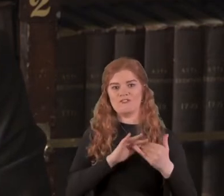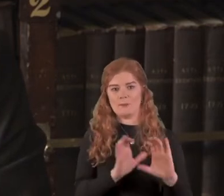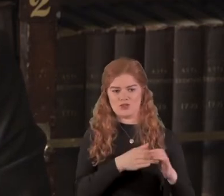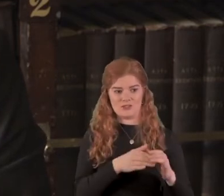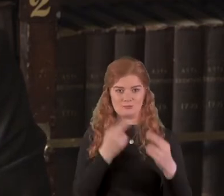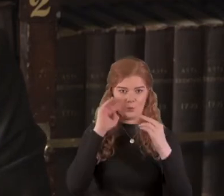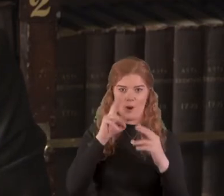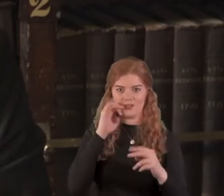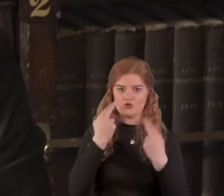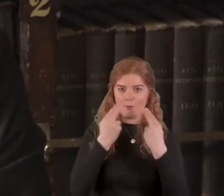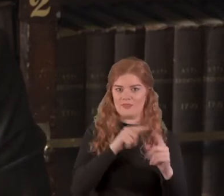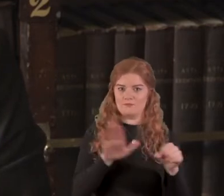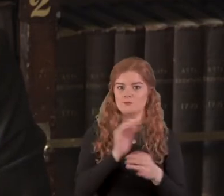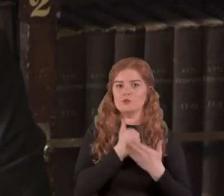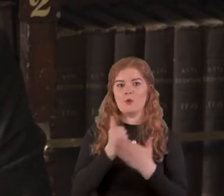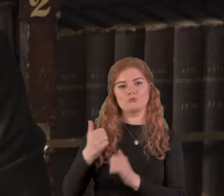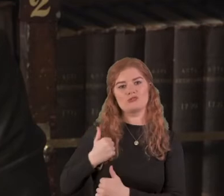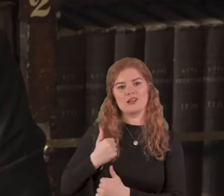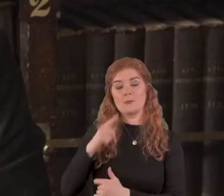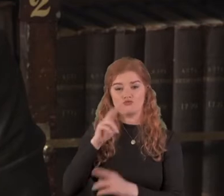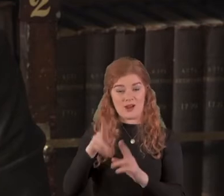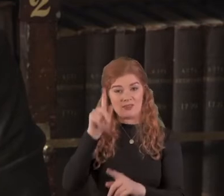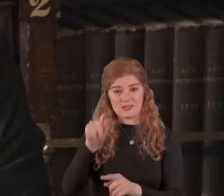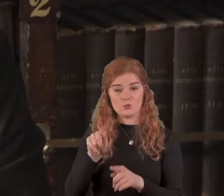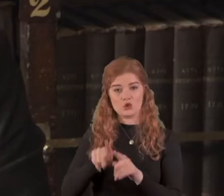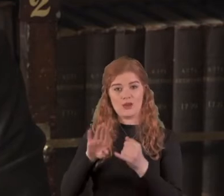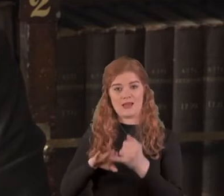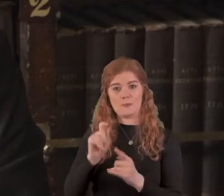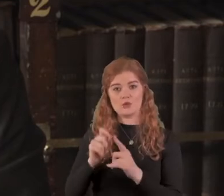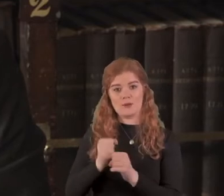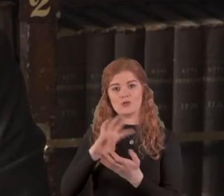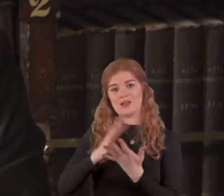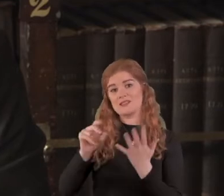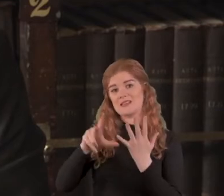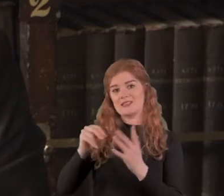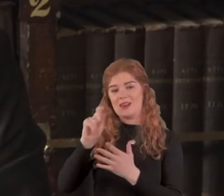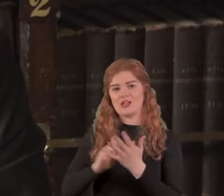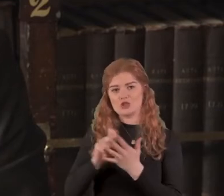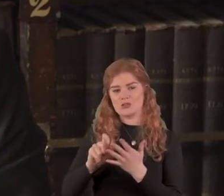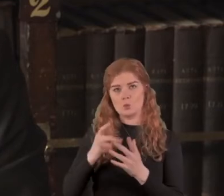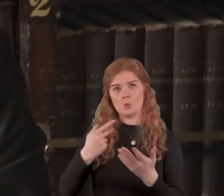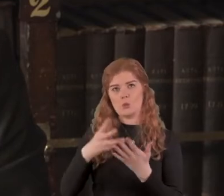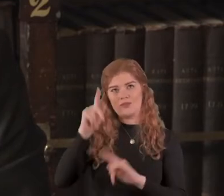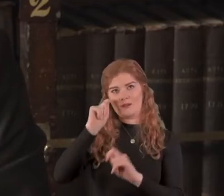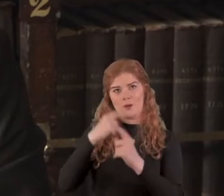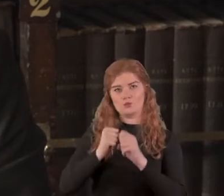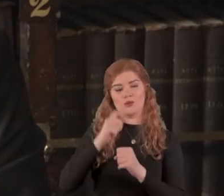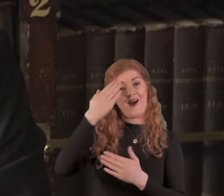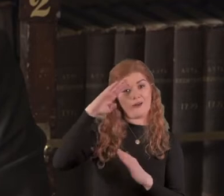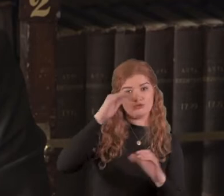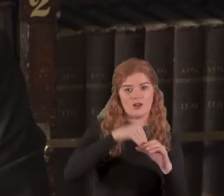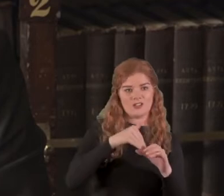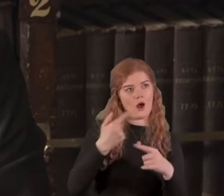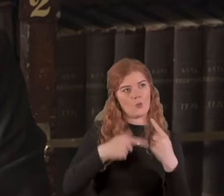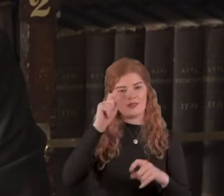the military. And I think that last point about the 1918 election is very important, because in an Irish context, we tend to think of the